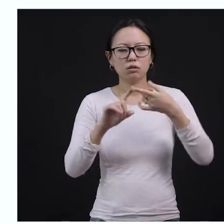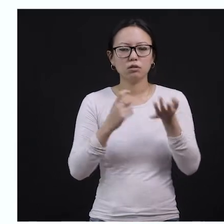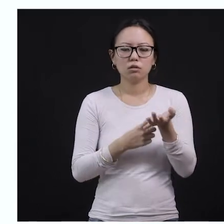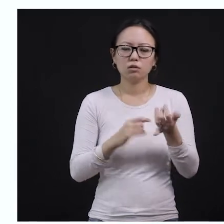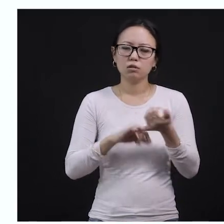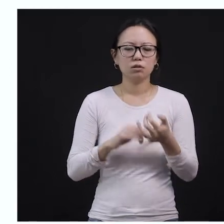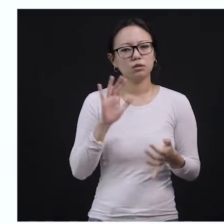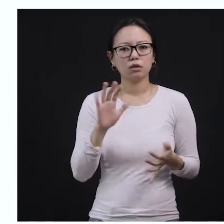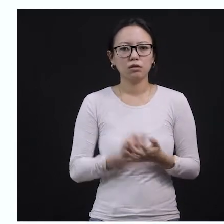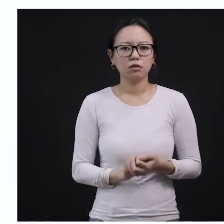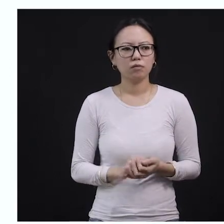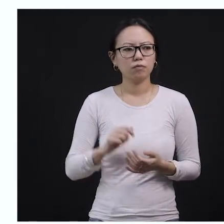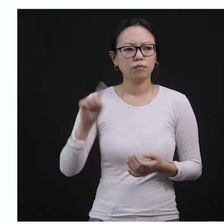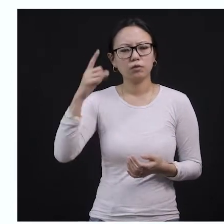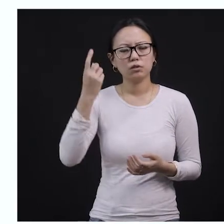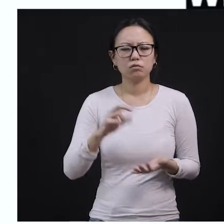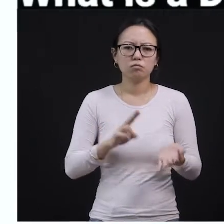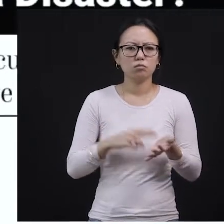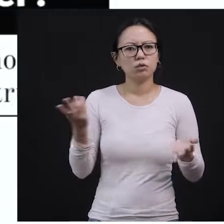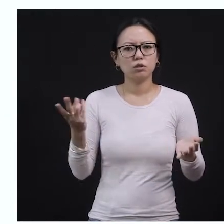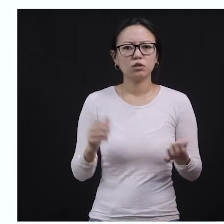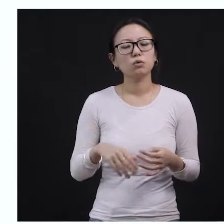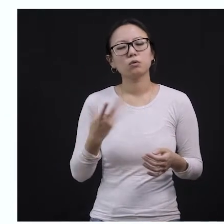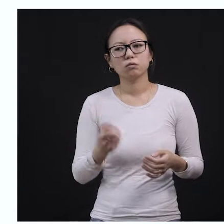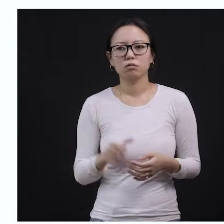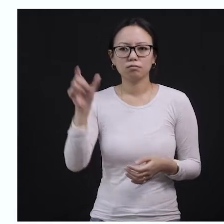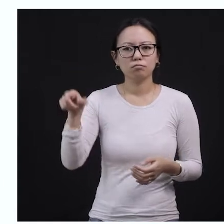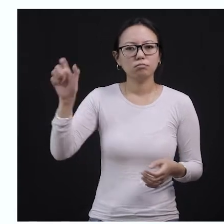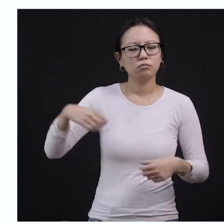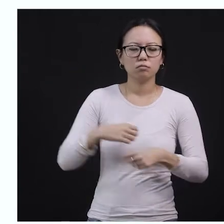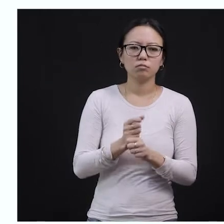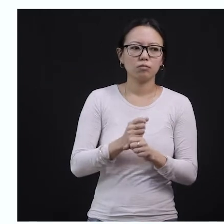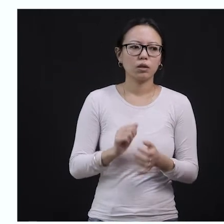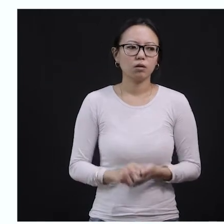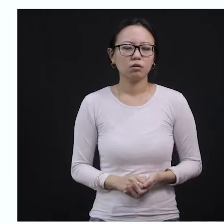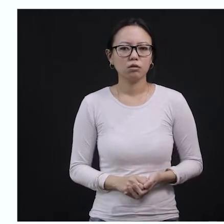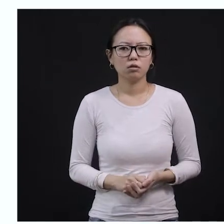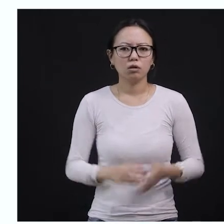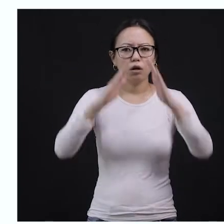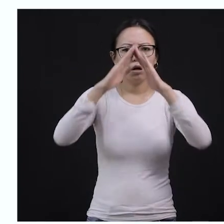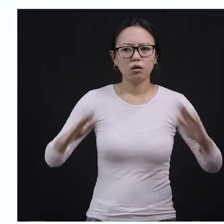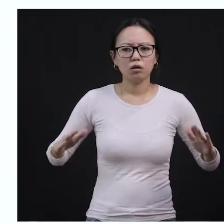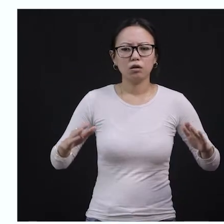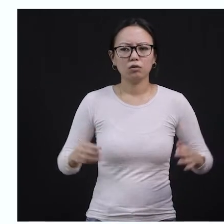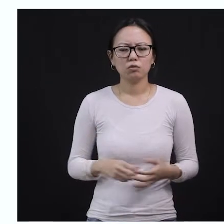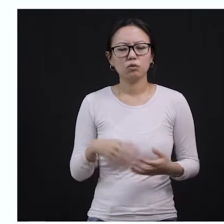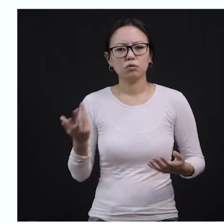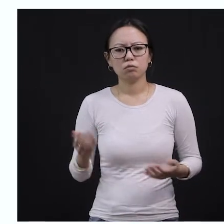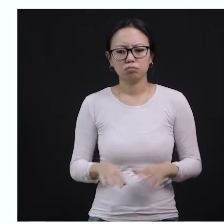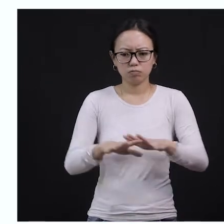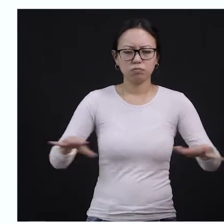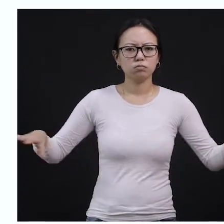these disasters causes a heavy damages to the house, to the area, to